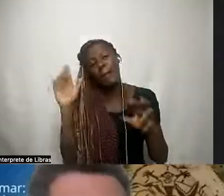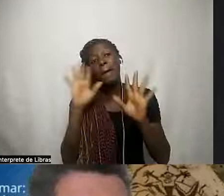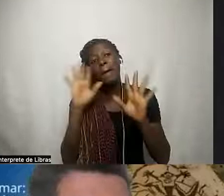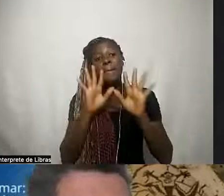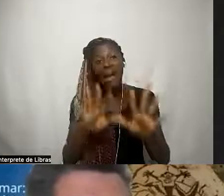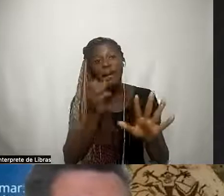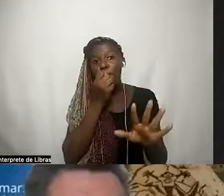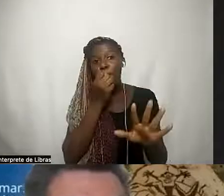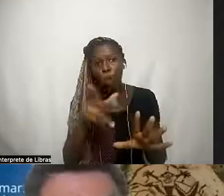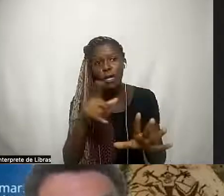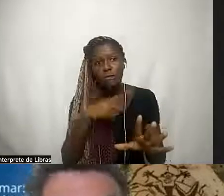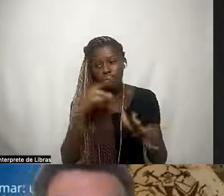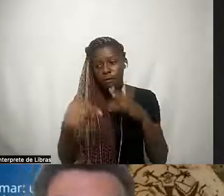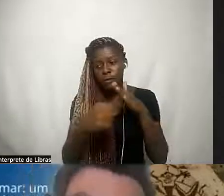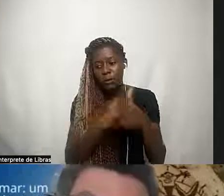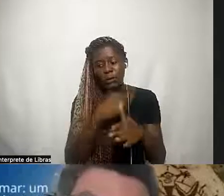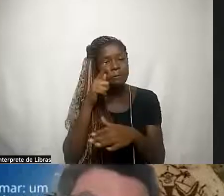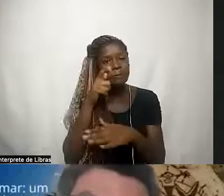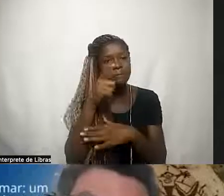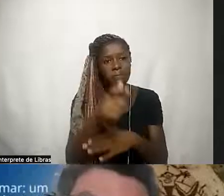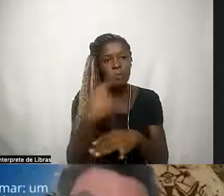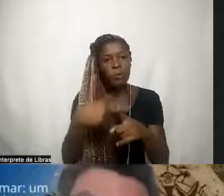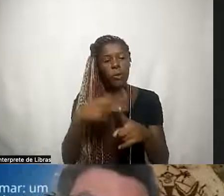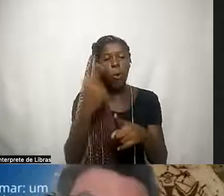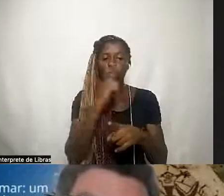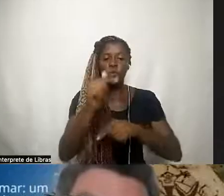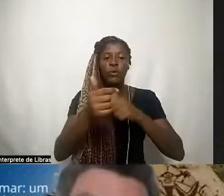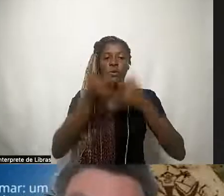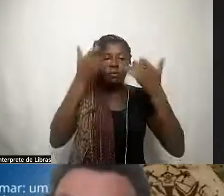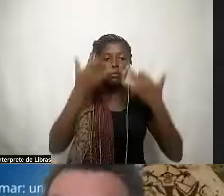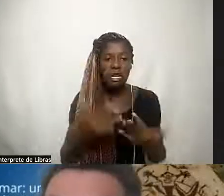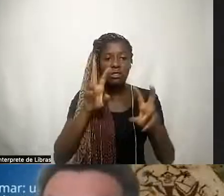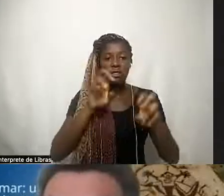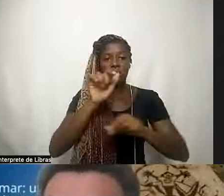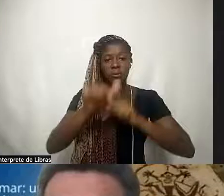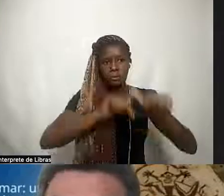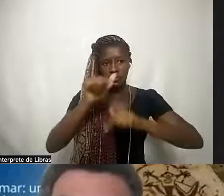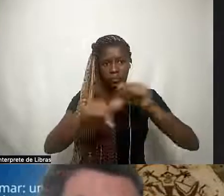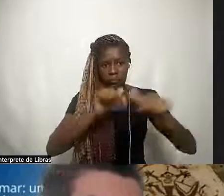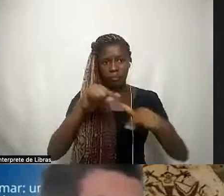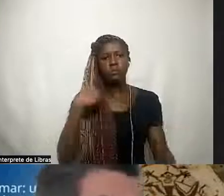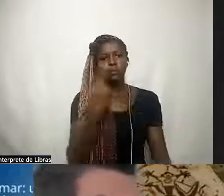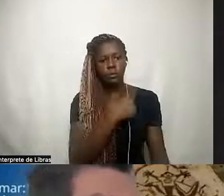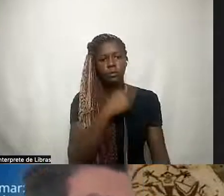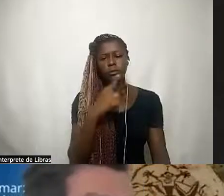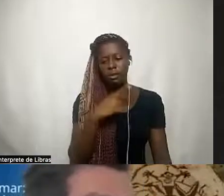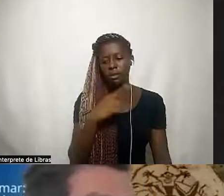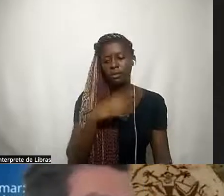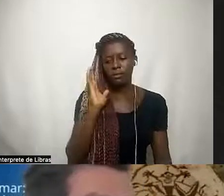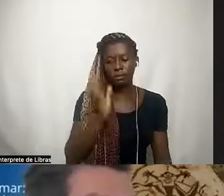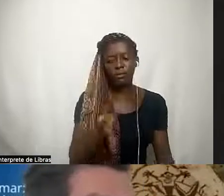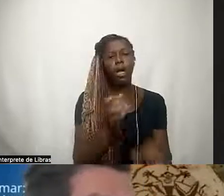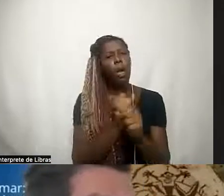to awareness. But it's great that we see this question now because we can talk about it. It's an important action